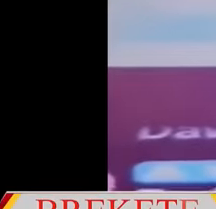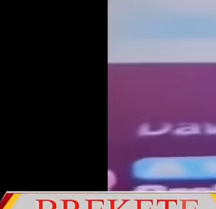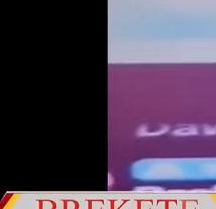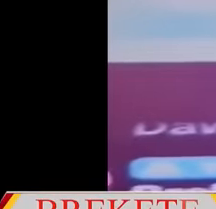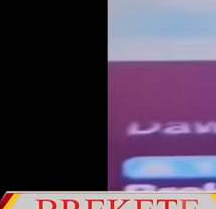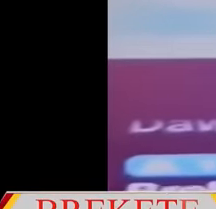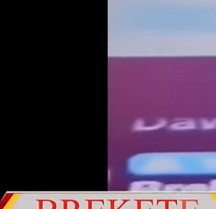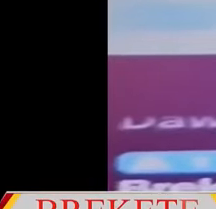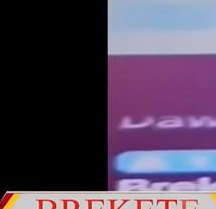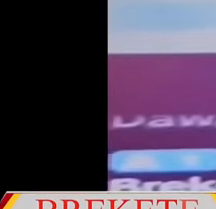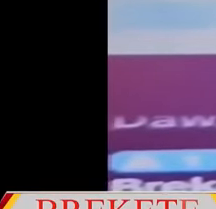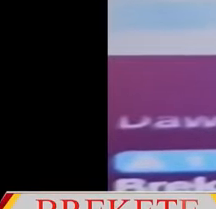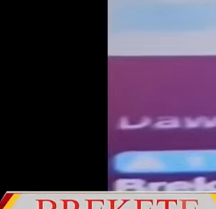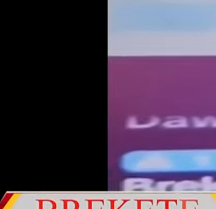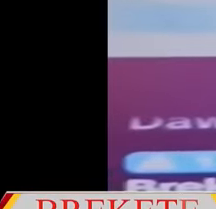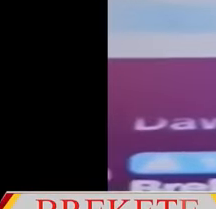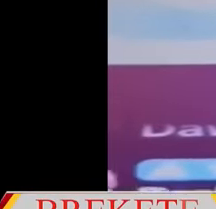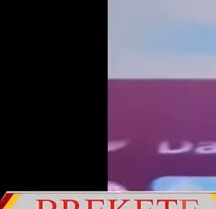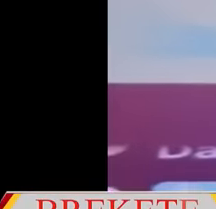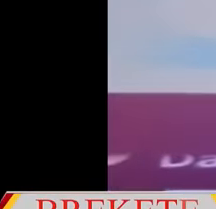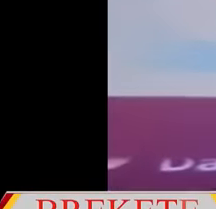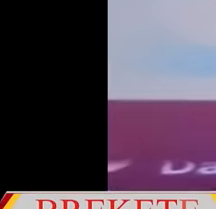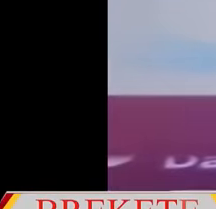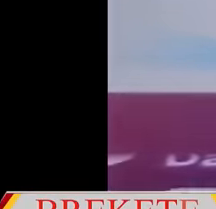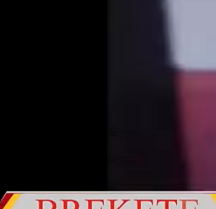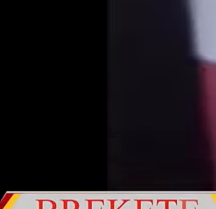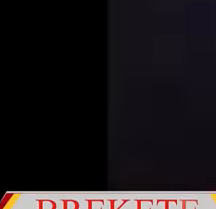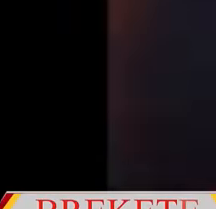that was why I'm dragging this ball. This is what we know what they are doing.